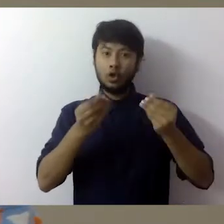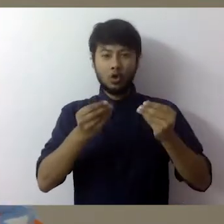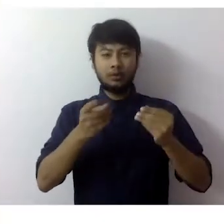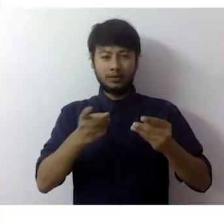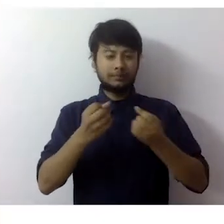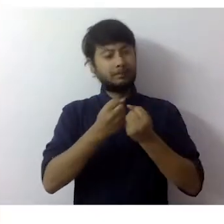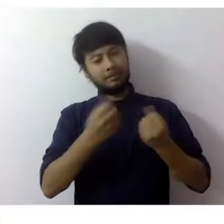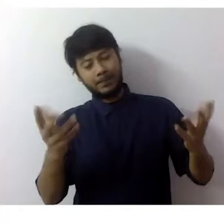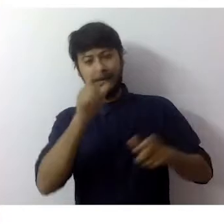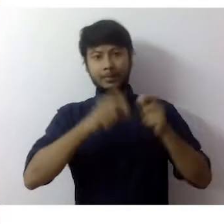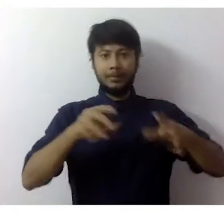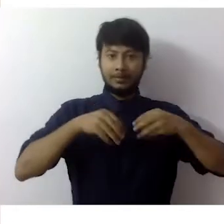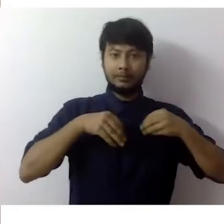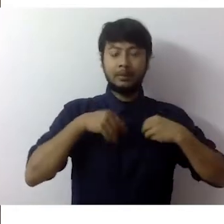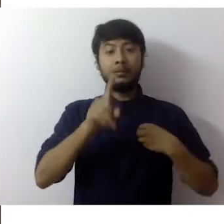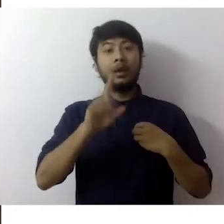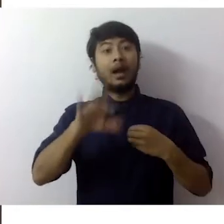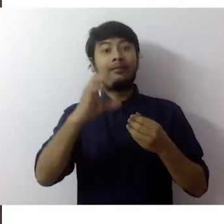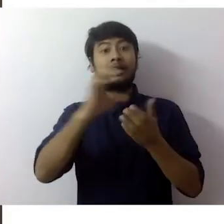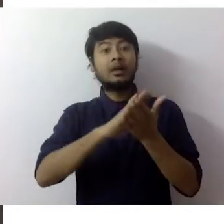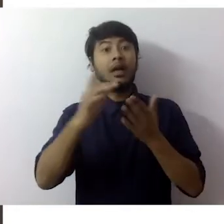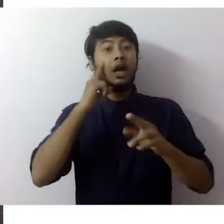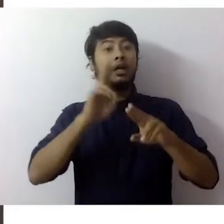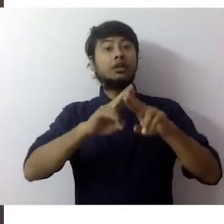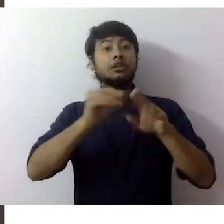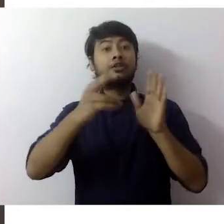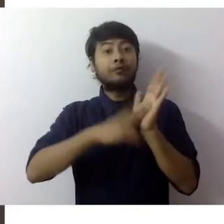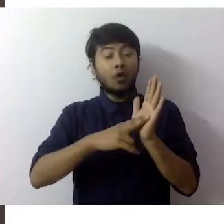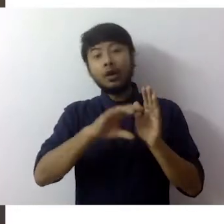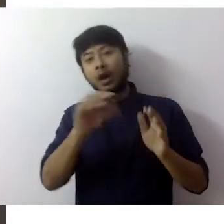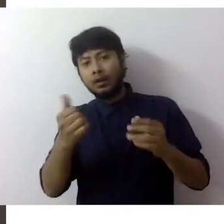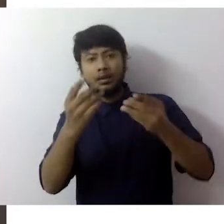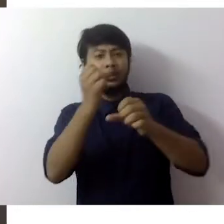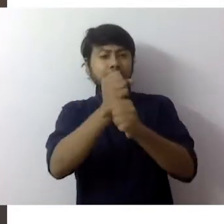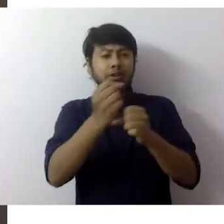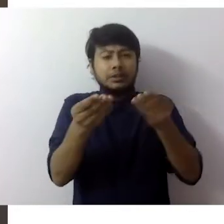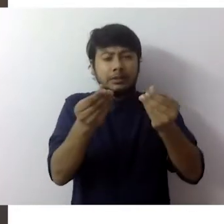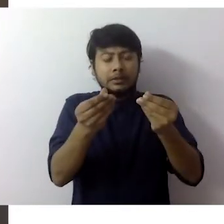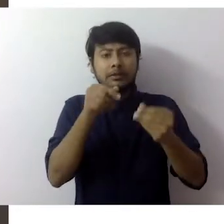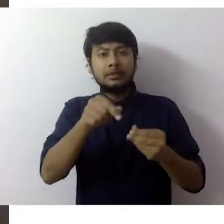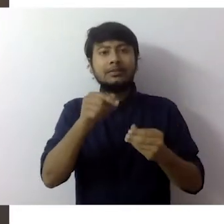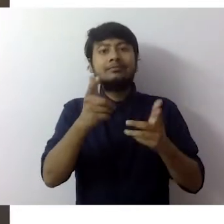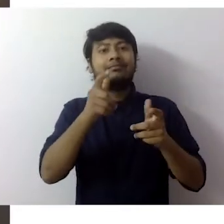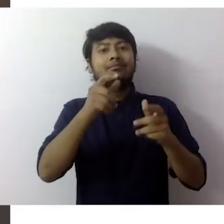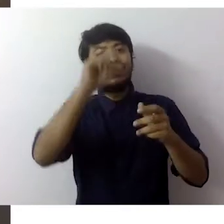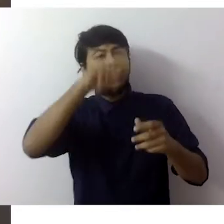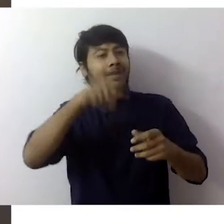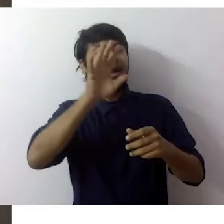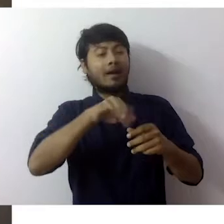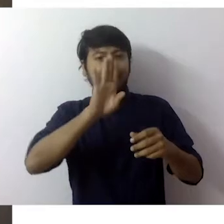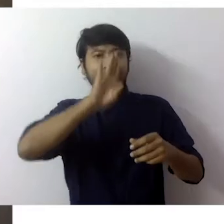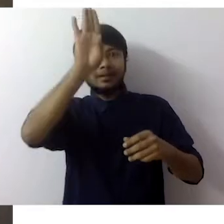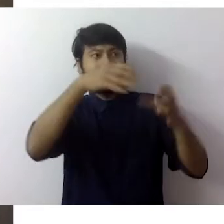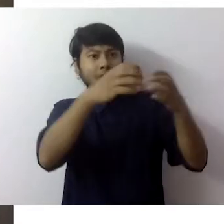textile. Chiffons and georgettes remained popular in the princely states, which had a slight stretch,